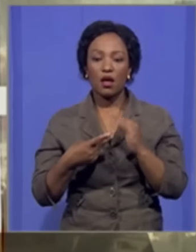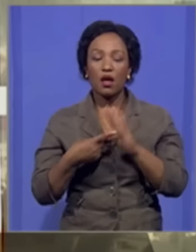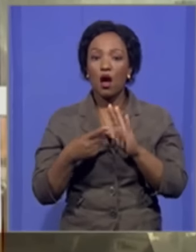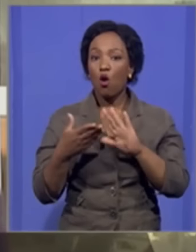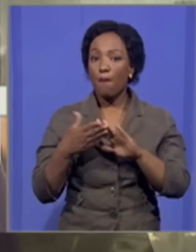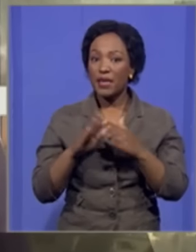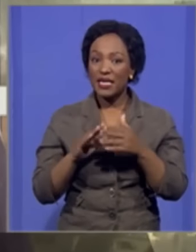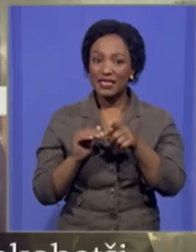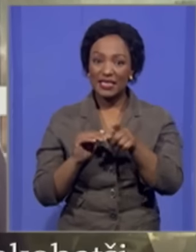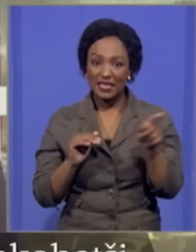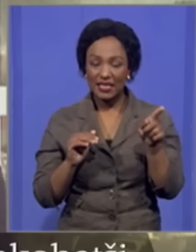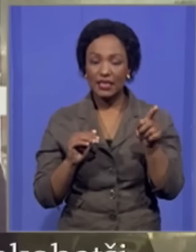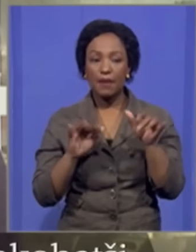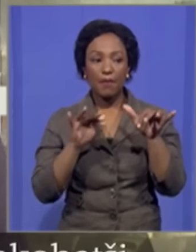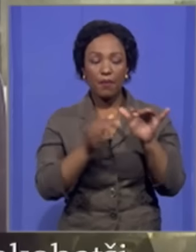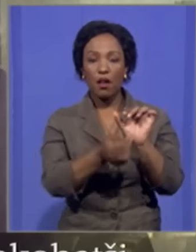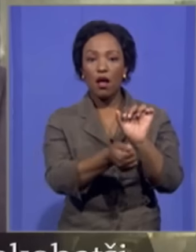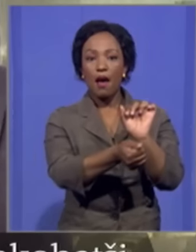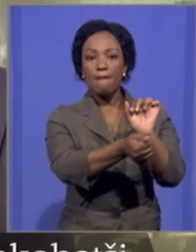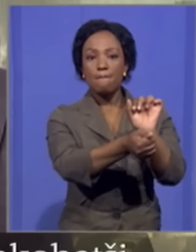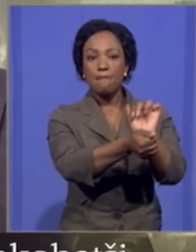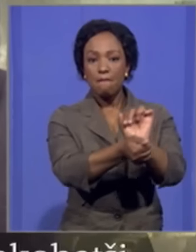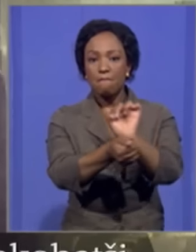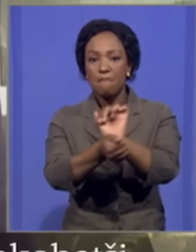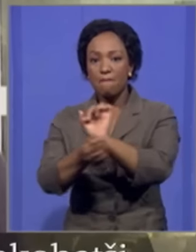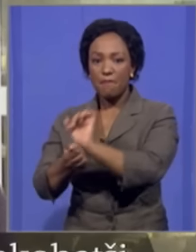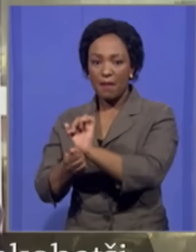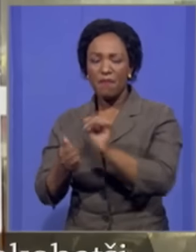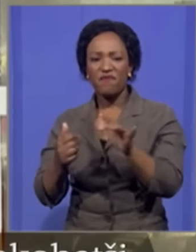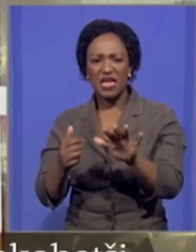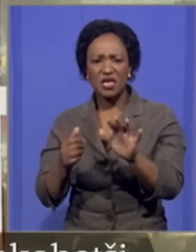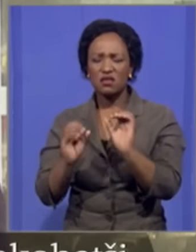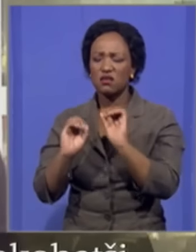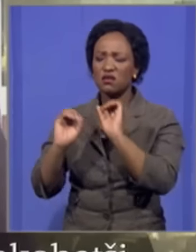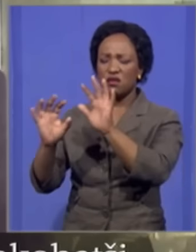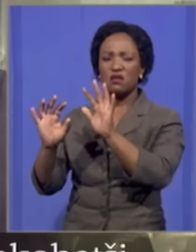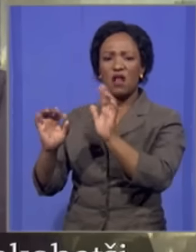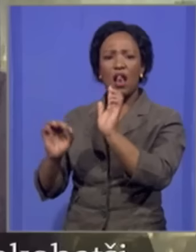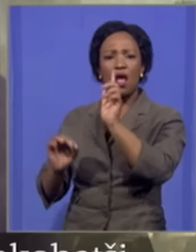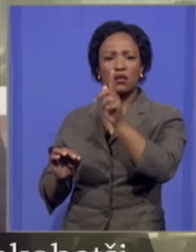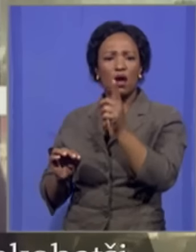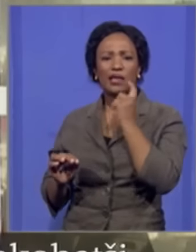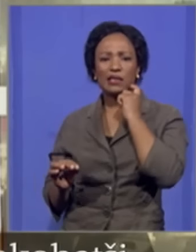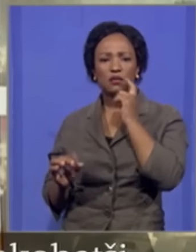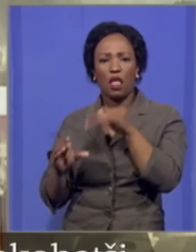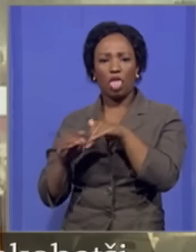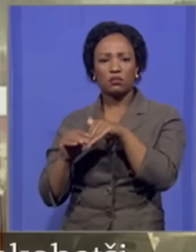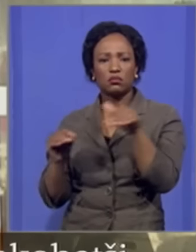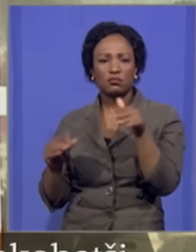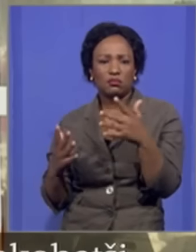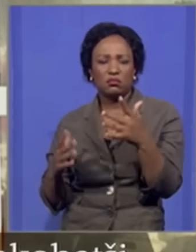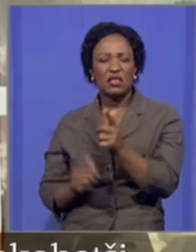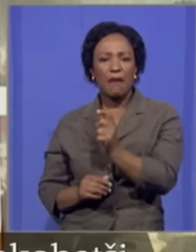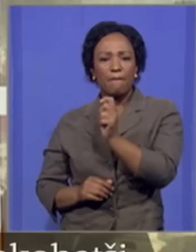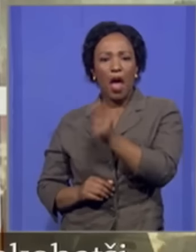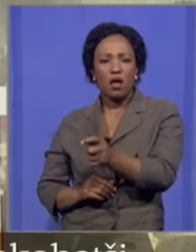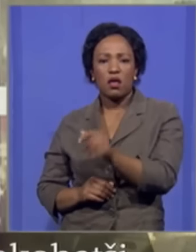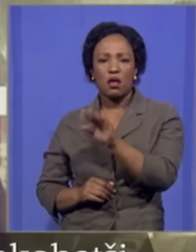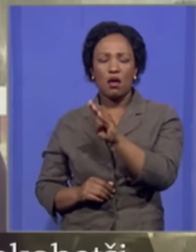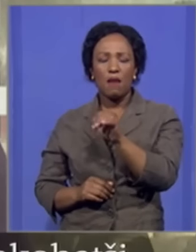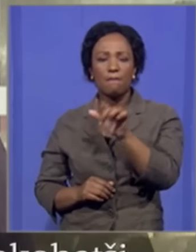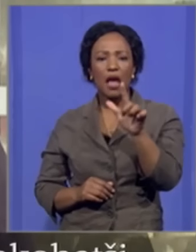that those that get arrested, they get released easily, multiple bails. So we